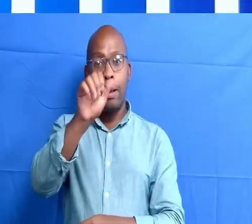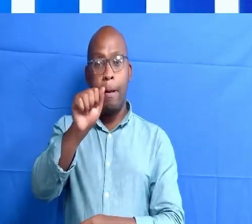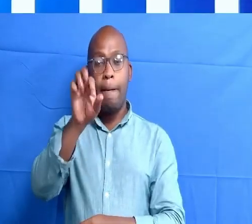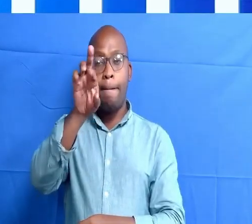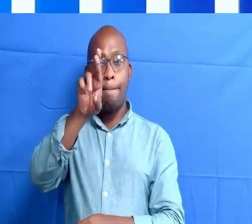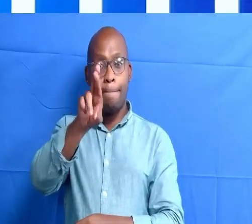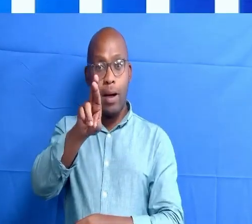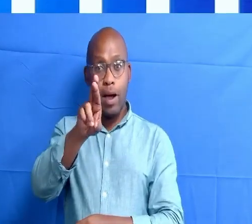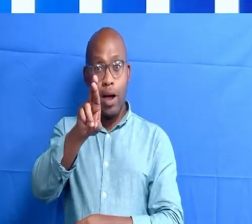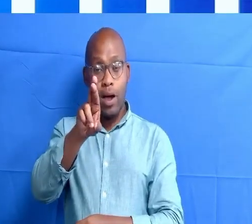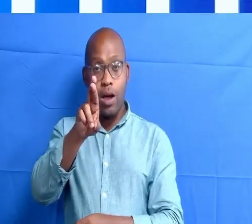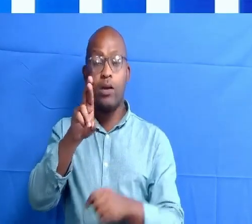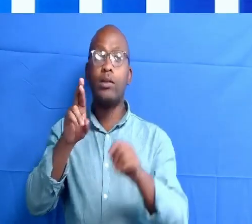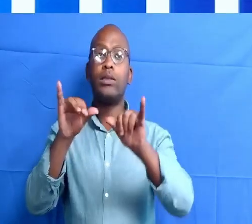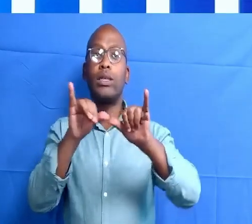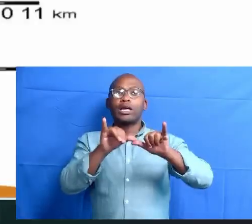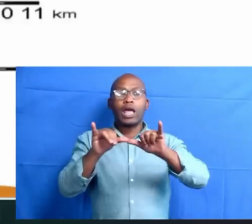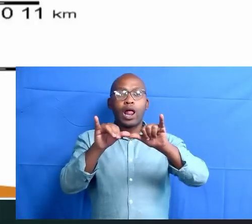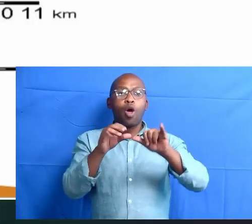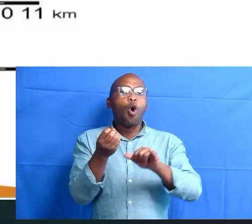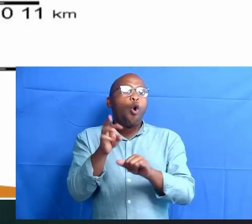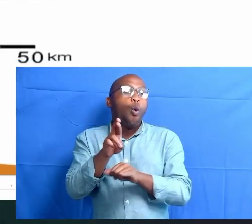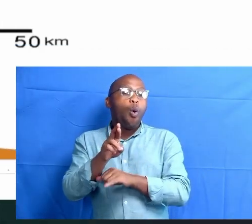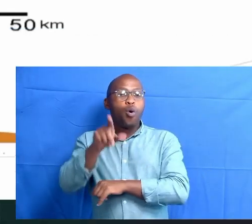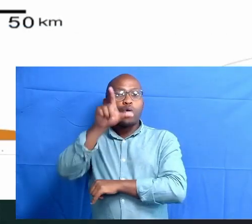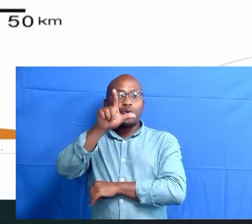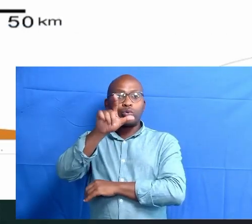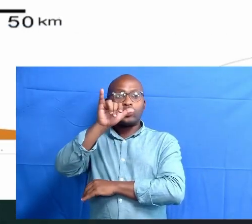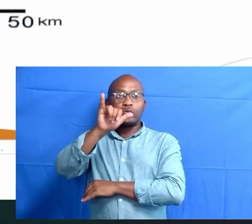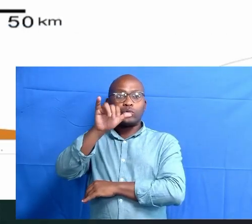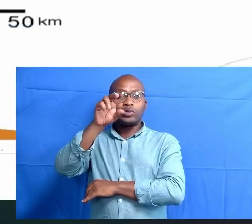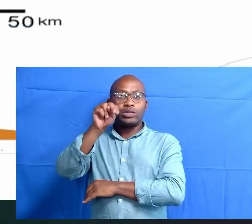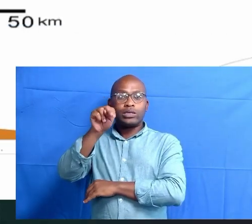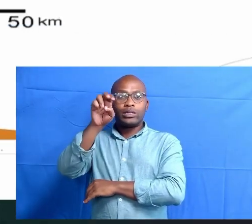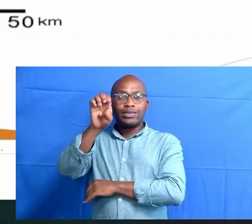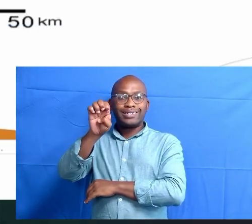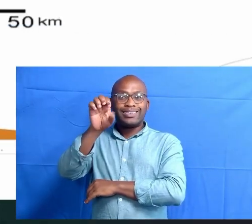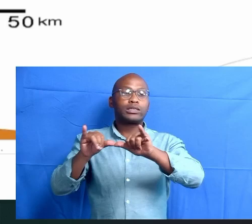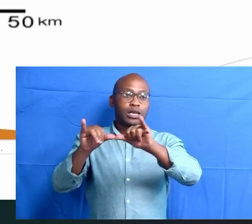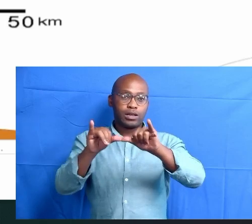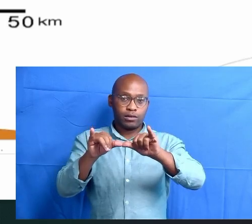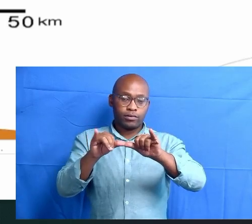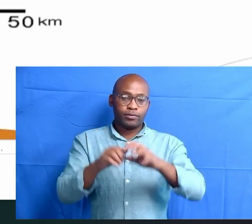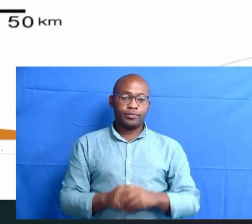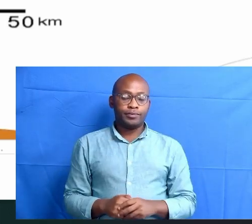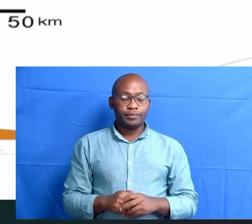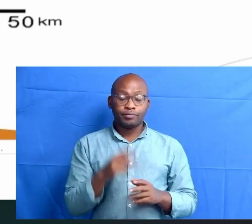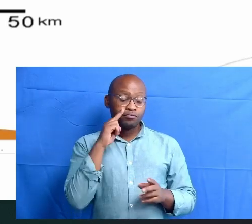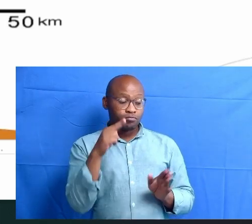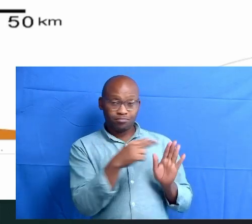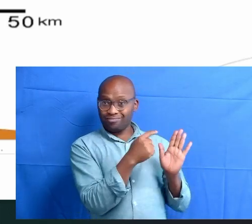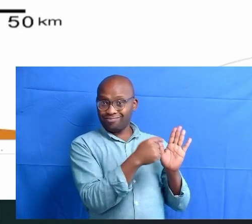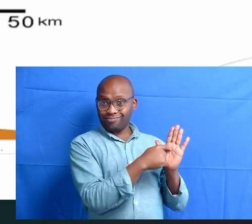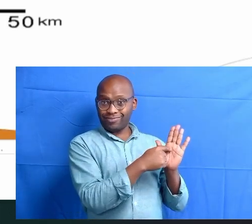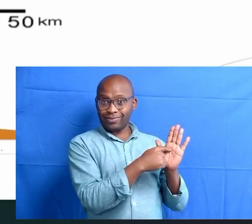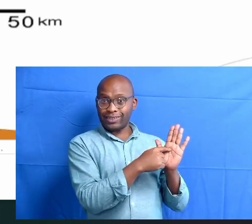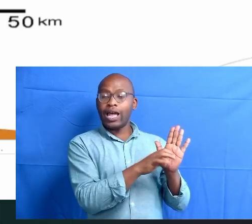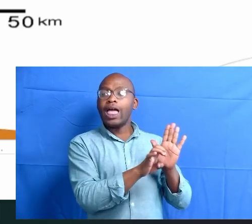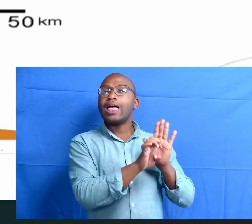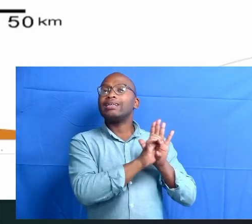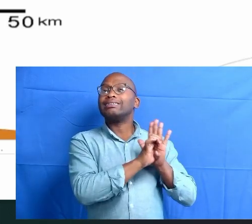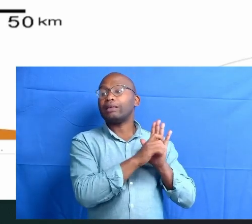also known as a linear scales. These are the examples of a bar scales, which